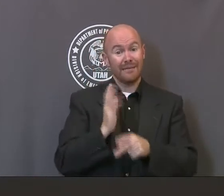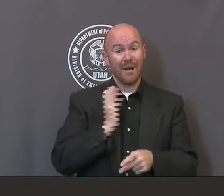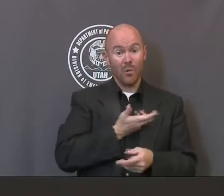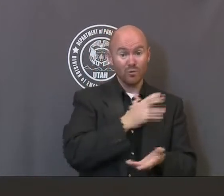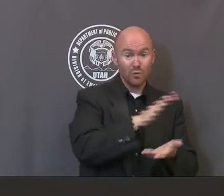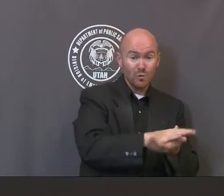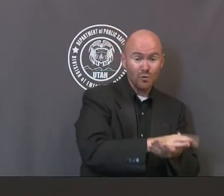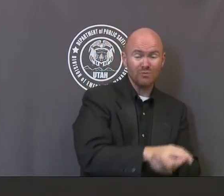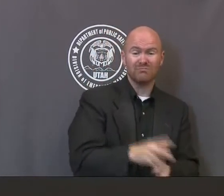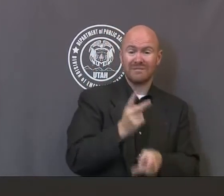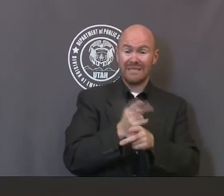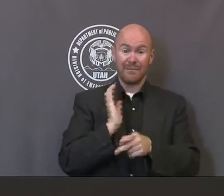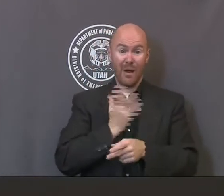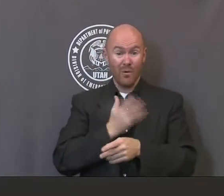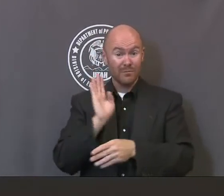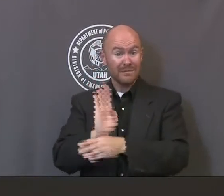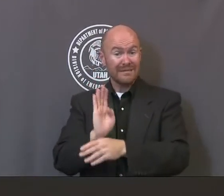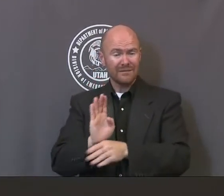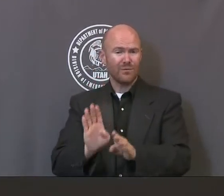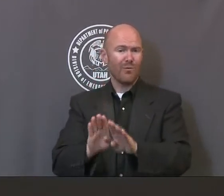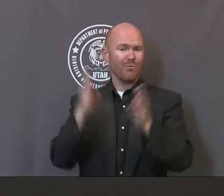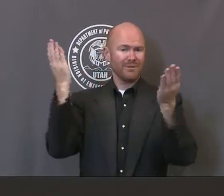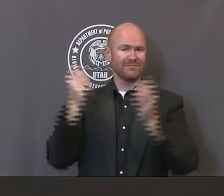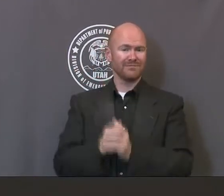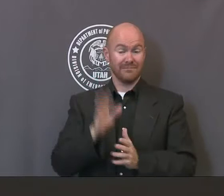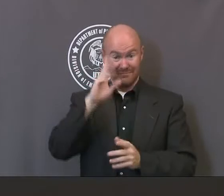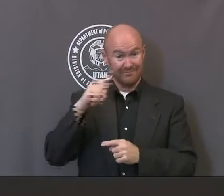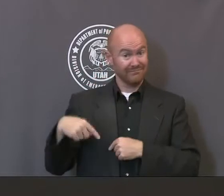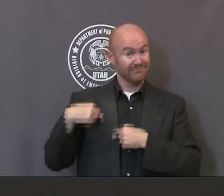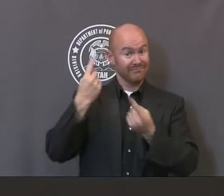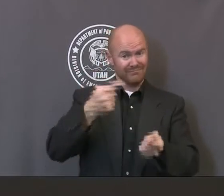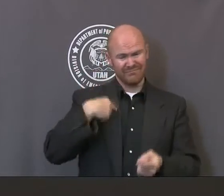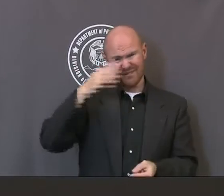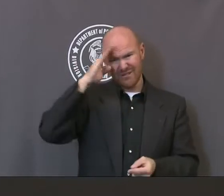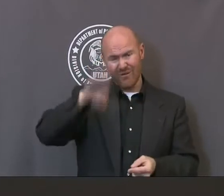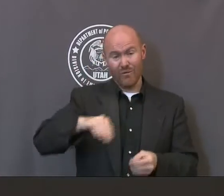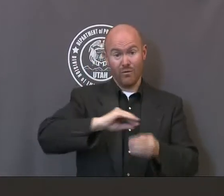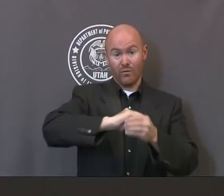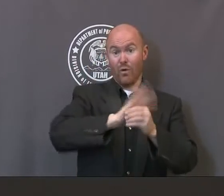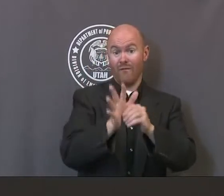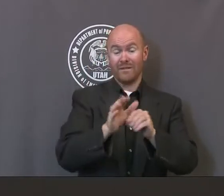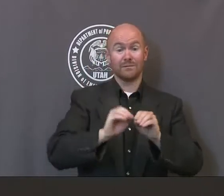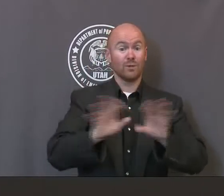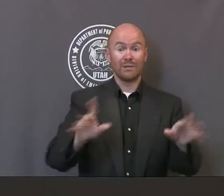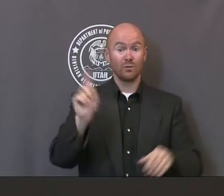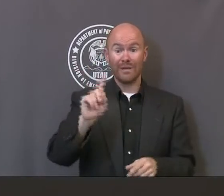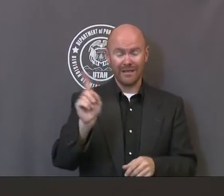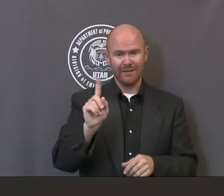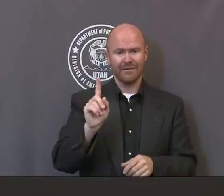open. The hard truth is that we have learned that COVID-19 spreads most often in places where